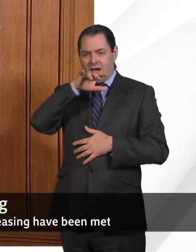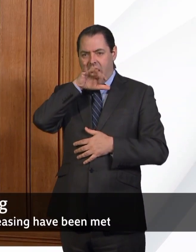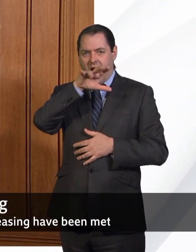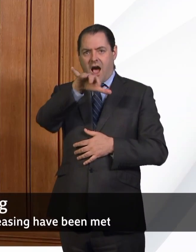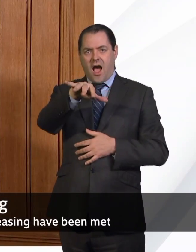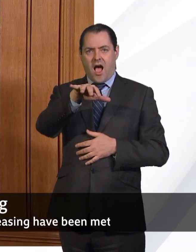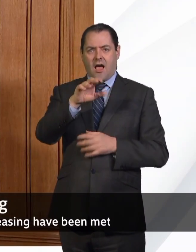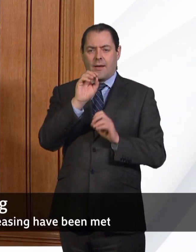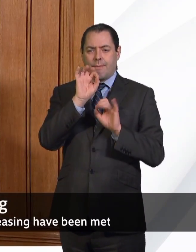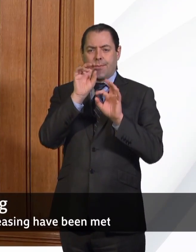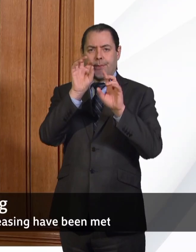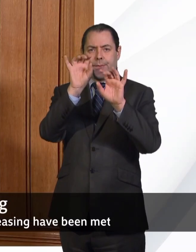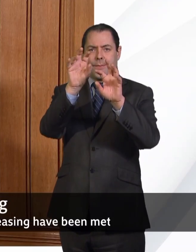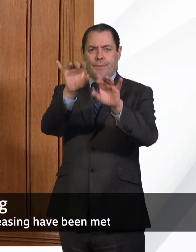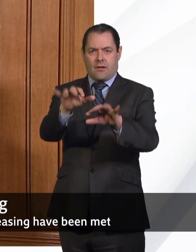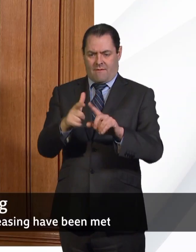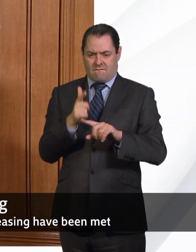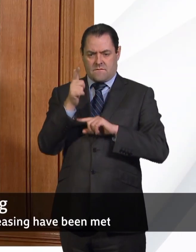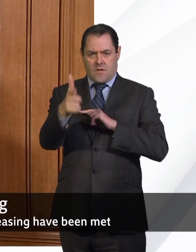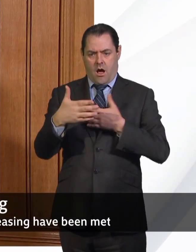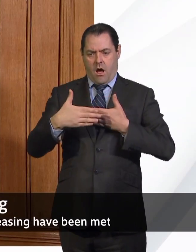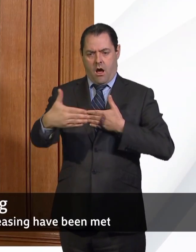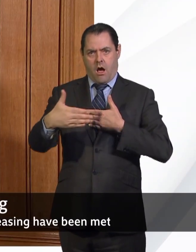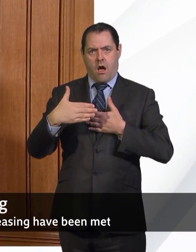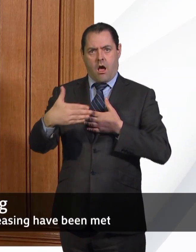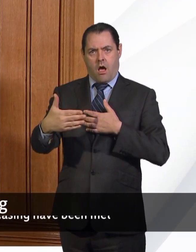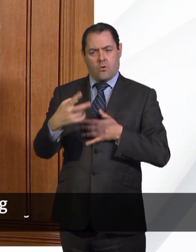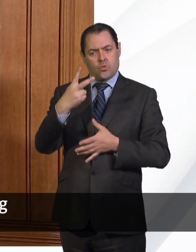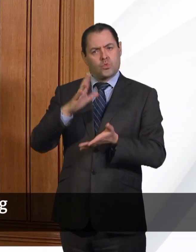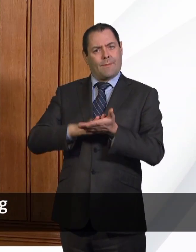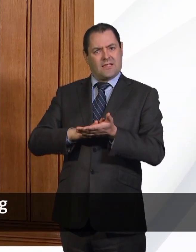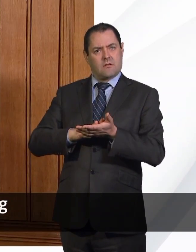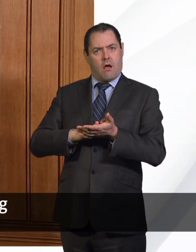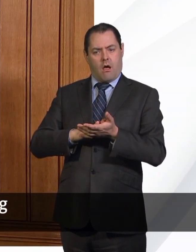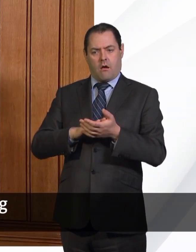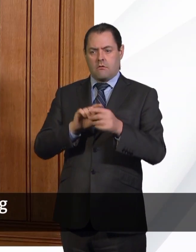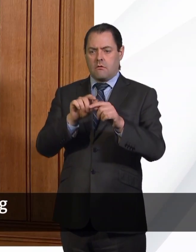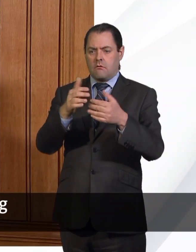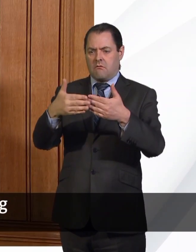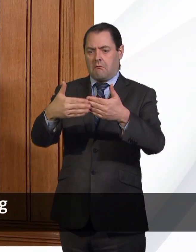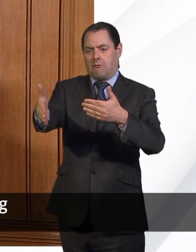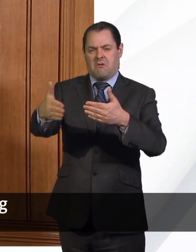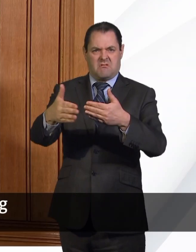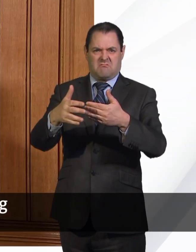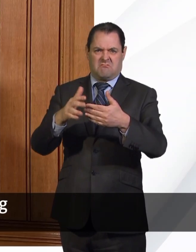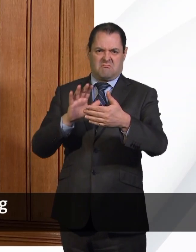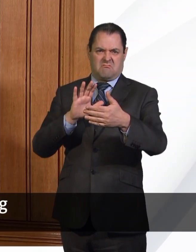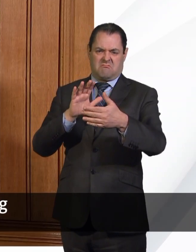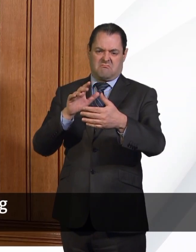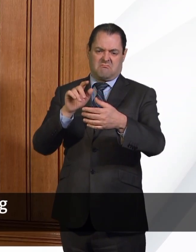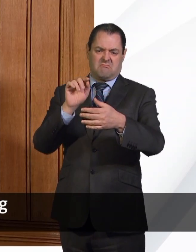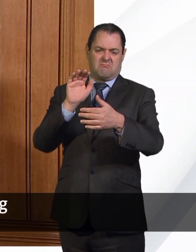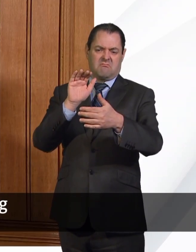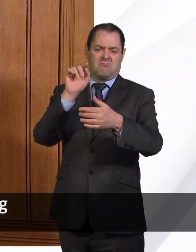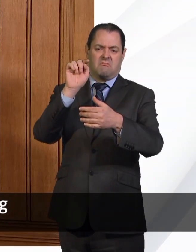droplets and aerosol might travel. And 2 metres is a distance beyond which things are very safe, that you can see it dropping off quite quickly.